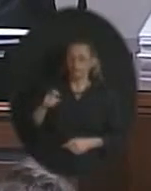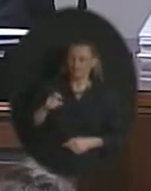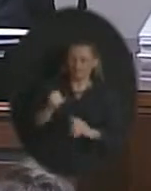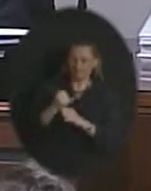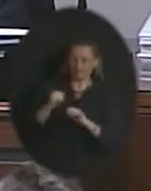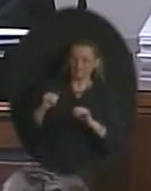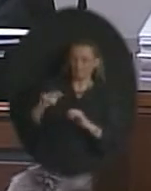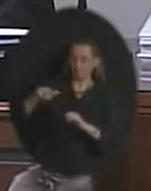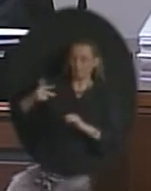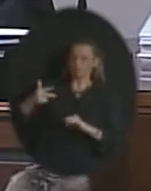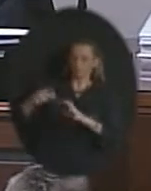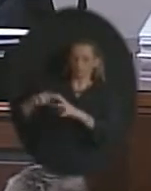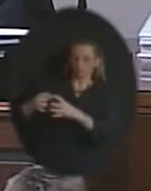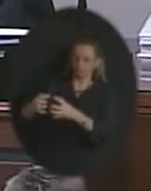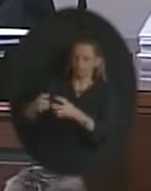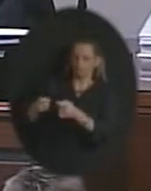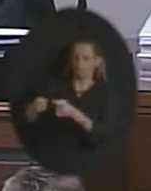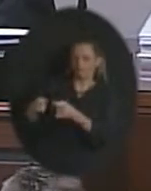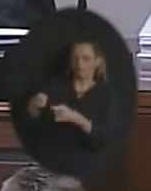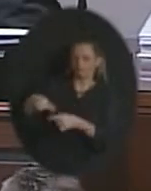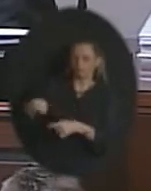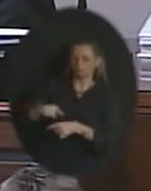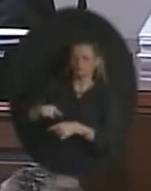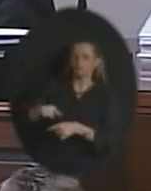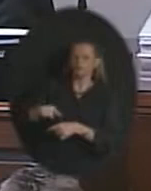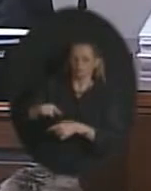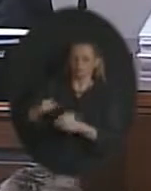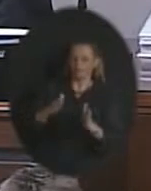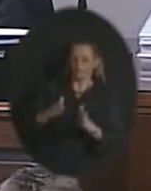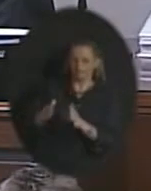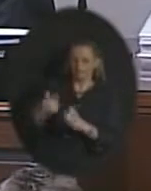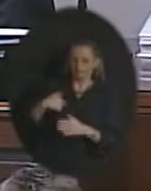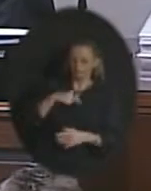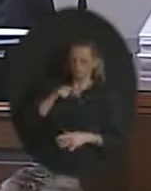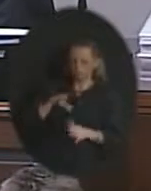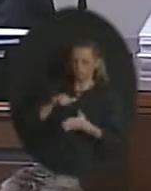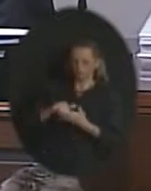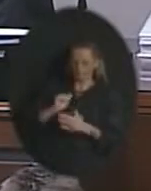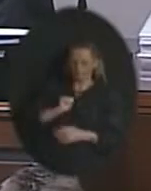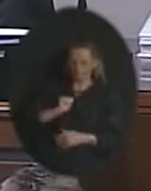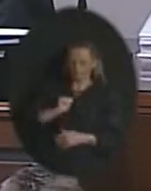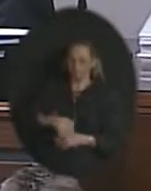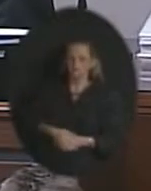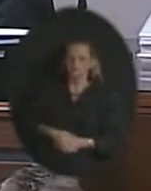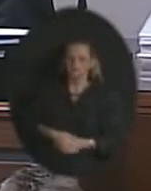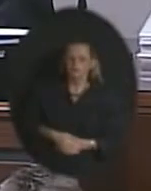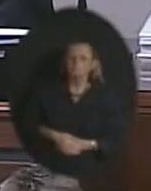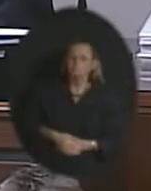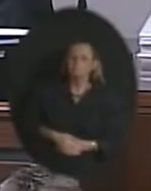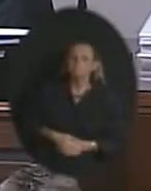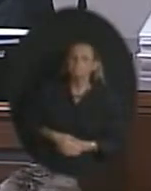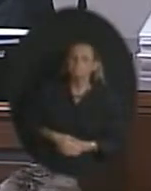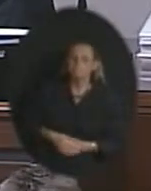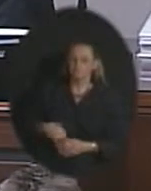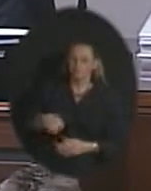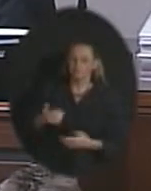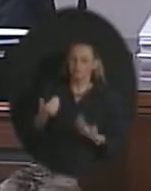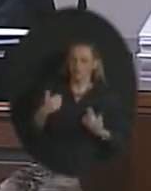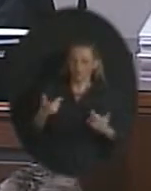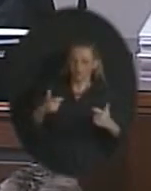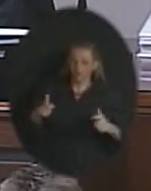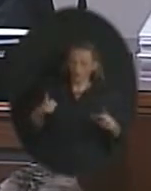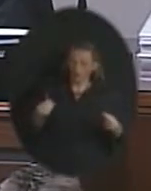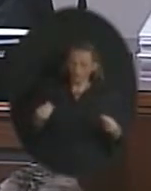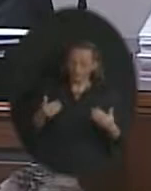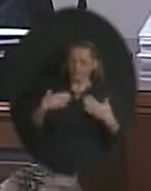handle those claims, of which we can't handle as a district. Usually they involve large property or bodily injury-type claims. We do not want to get